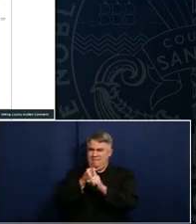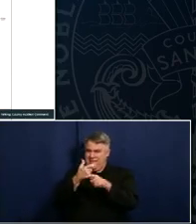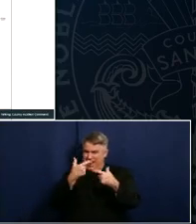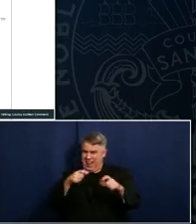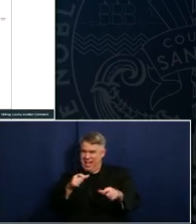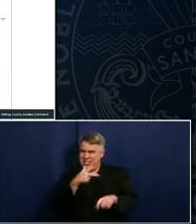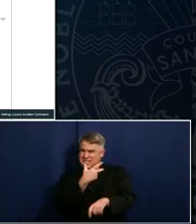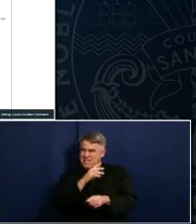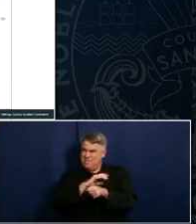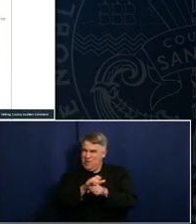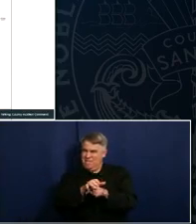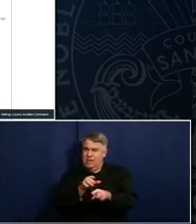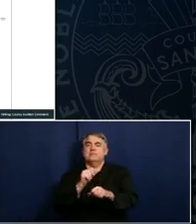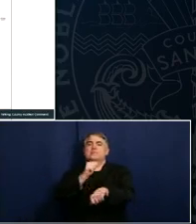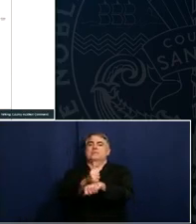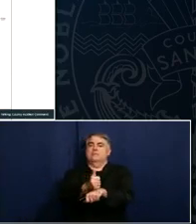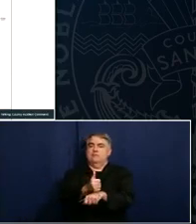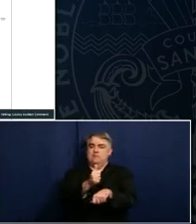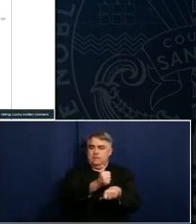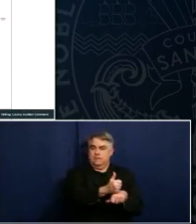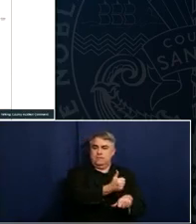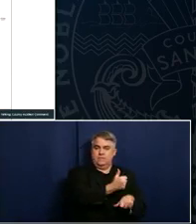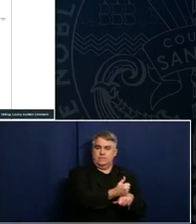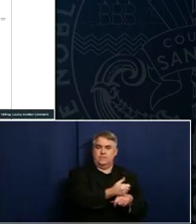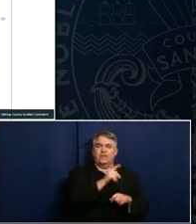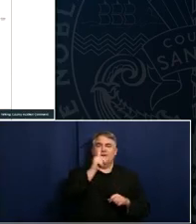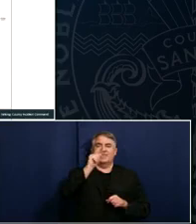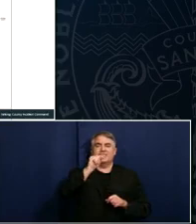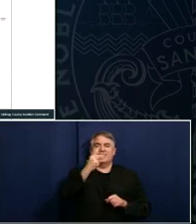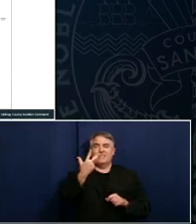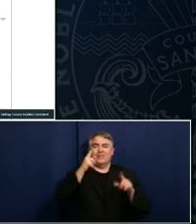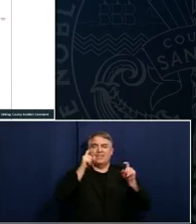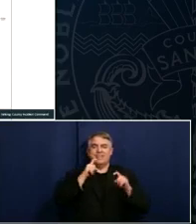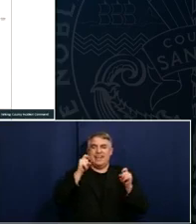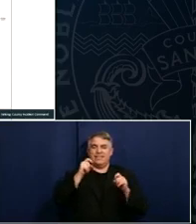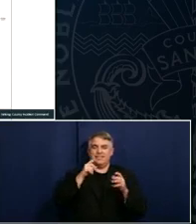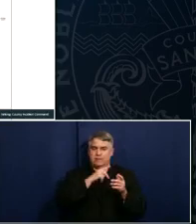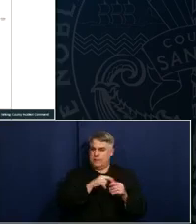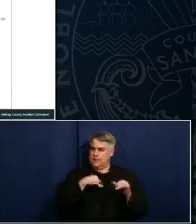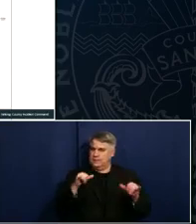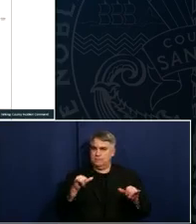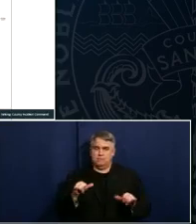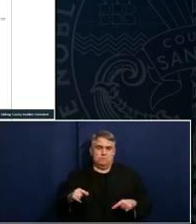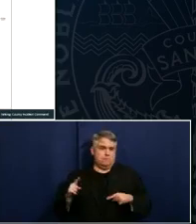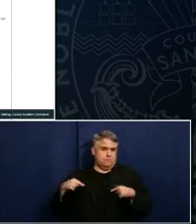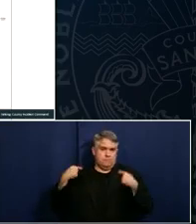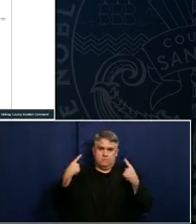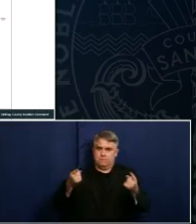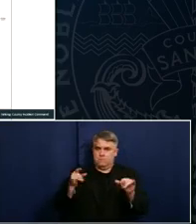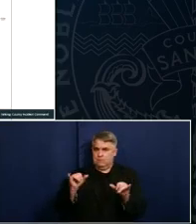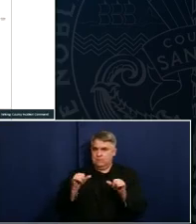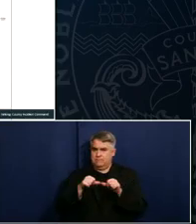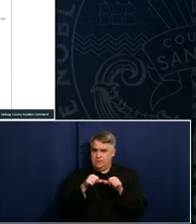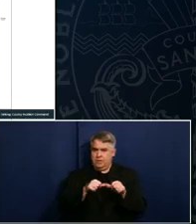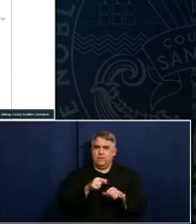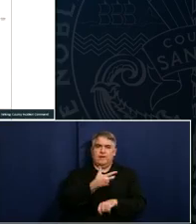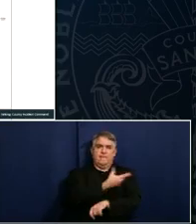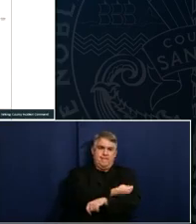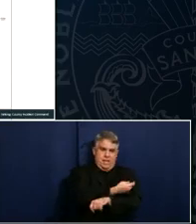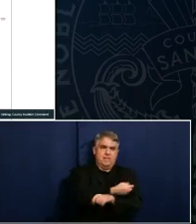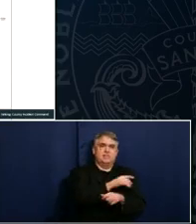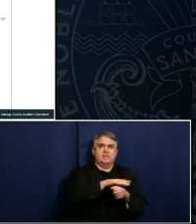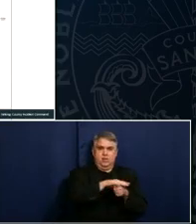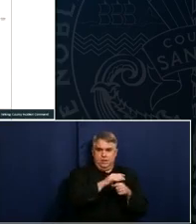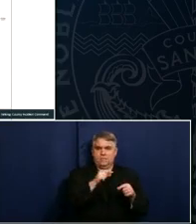done with T3, our testing sites, we're following the same approach with our vaccination sites. And this slide is a